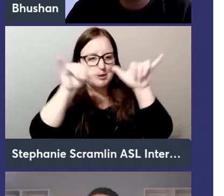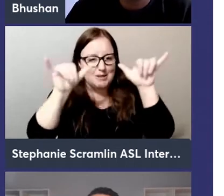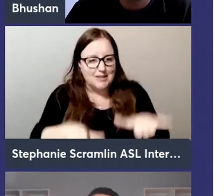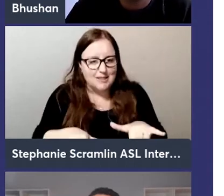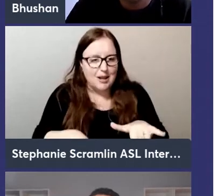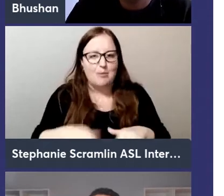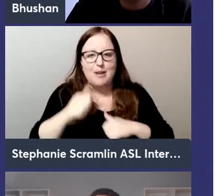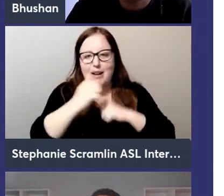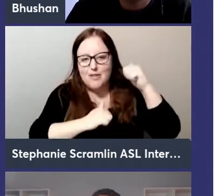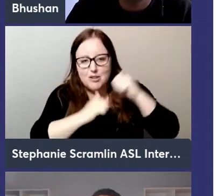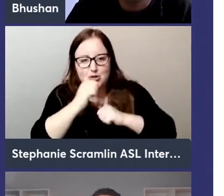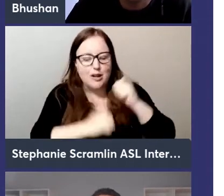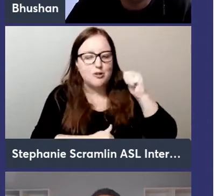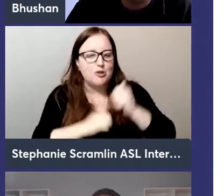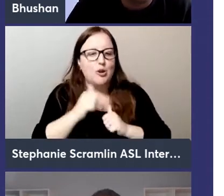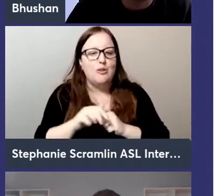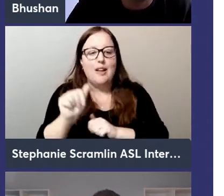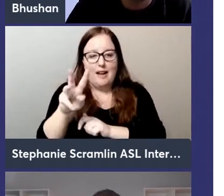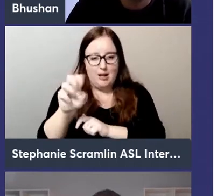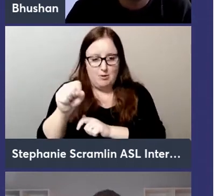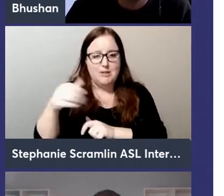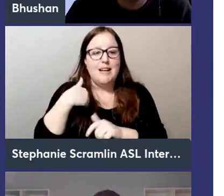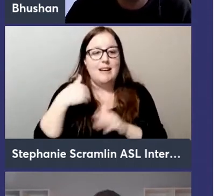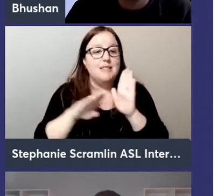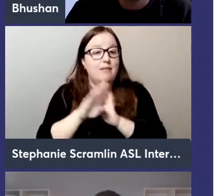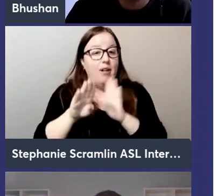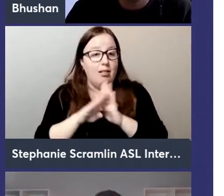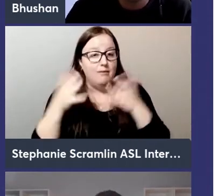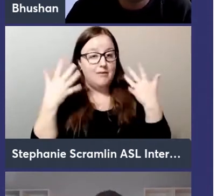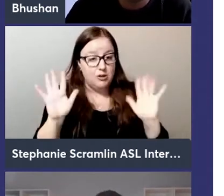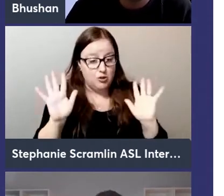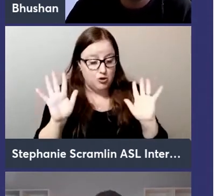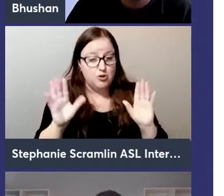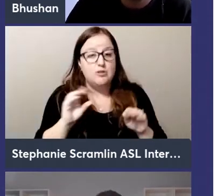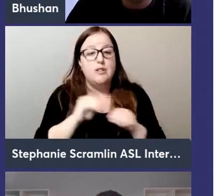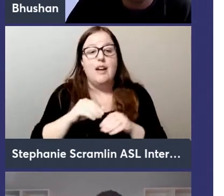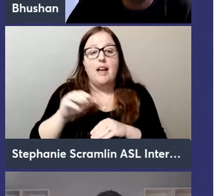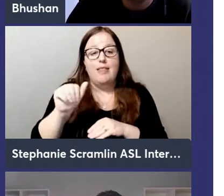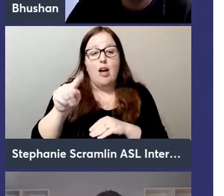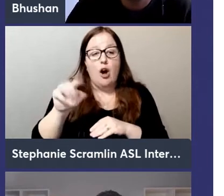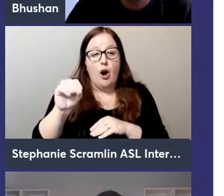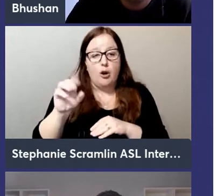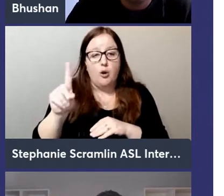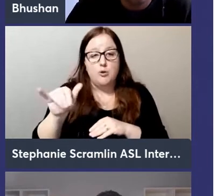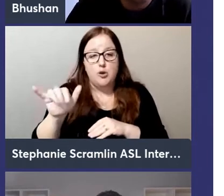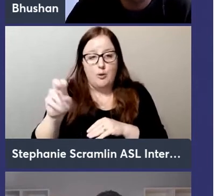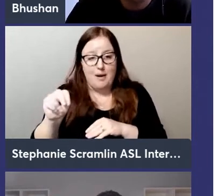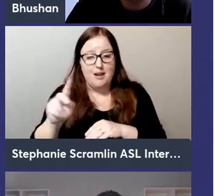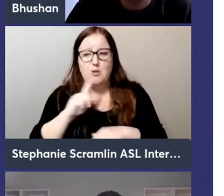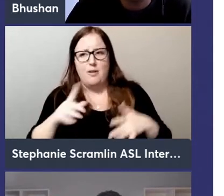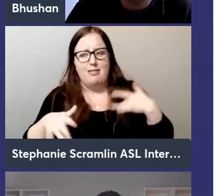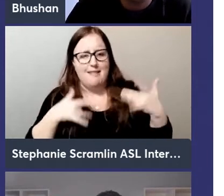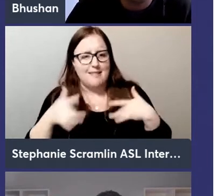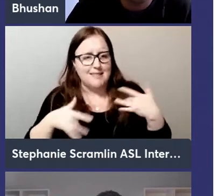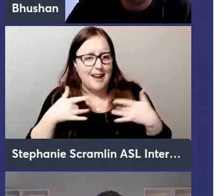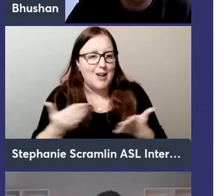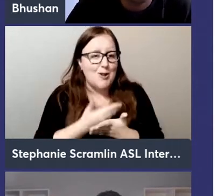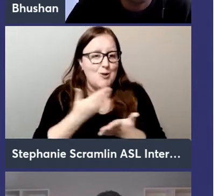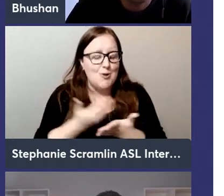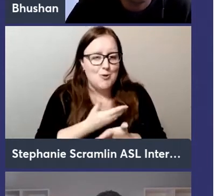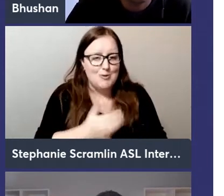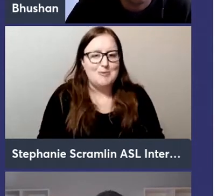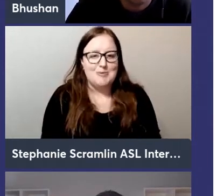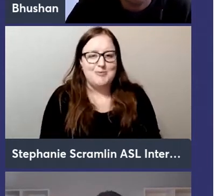the infrastructure as code ecosystem that AWS has developed in the automotive domain, which is pretty exciting and pretty new.